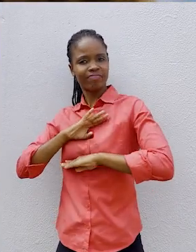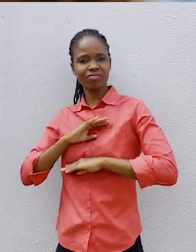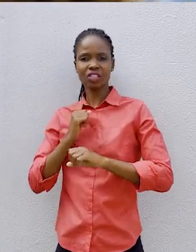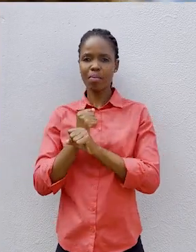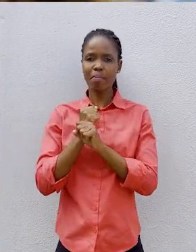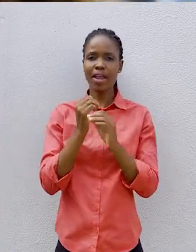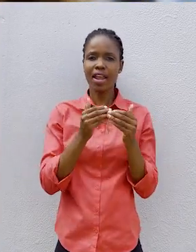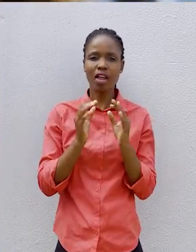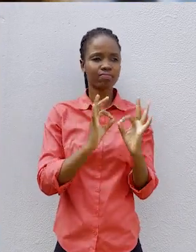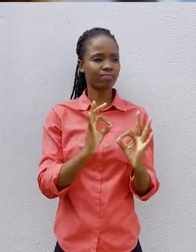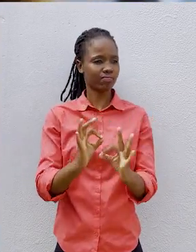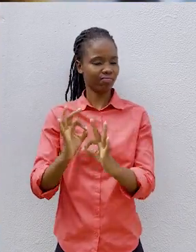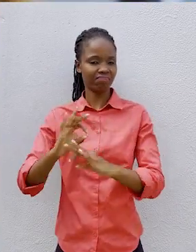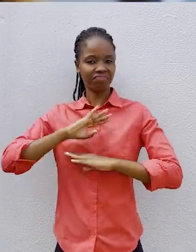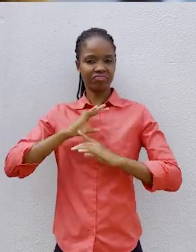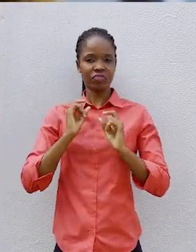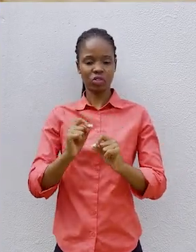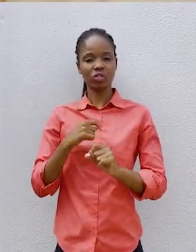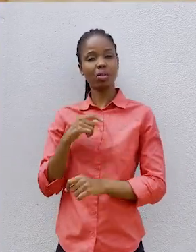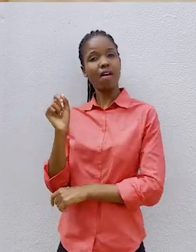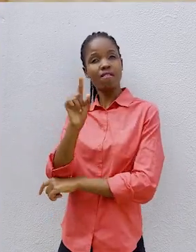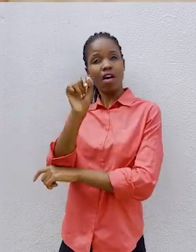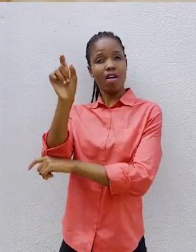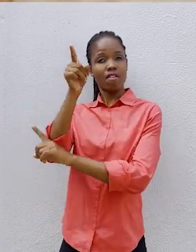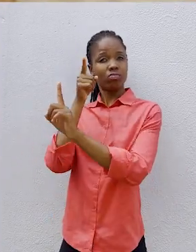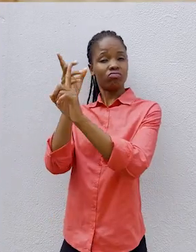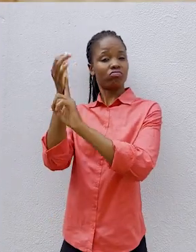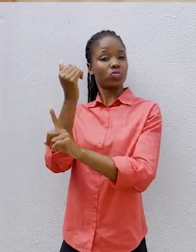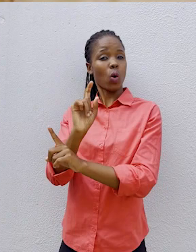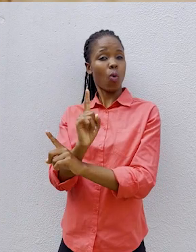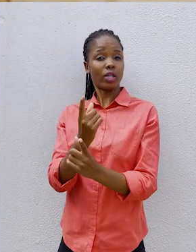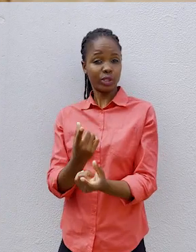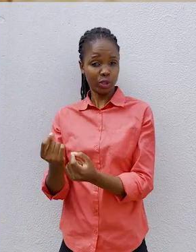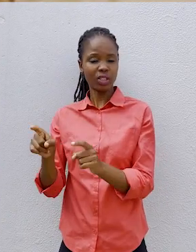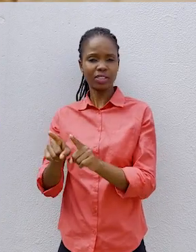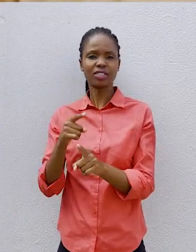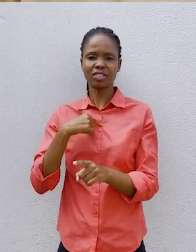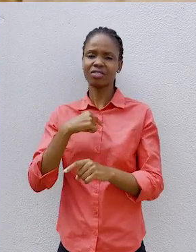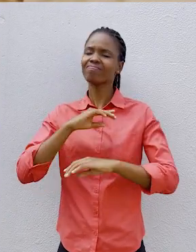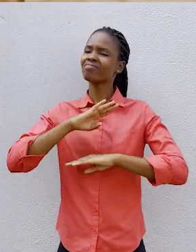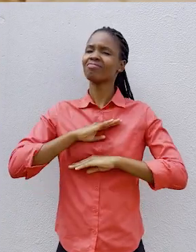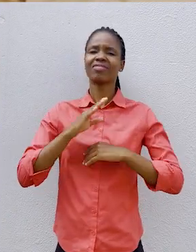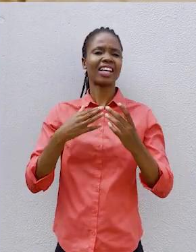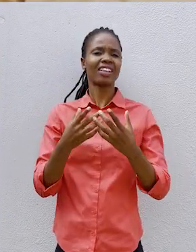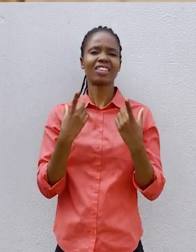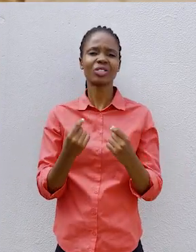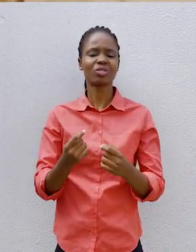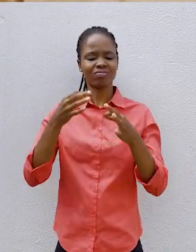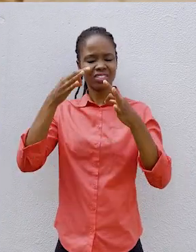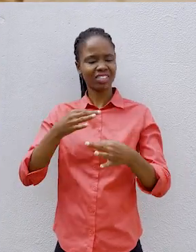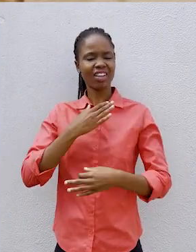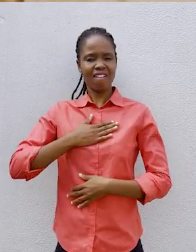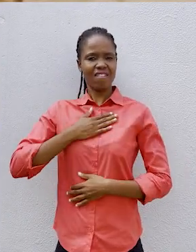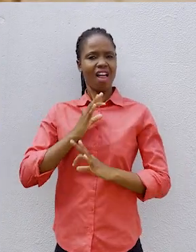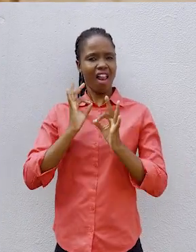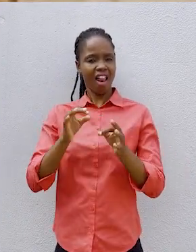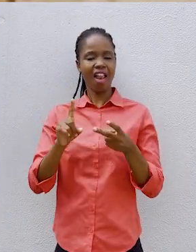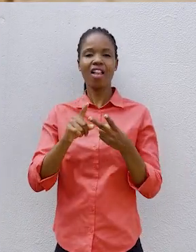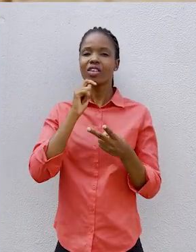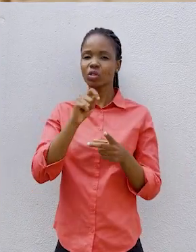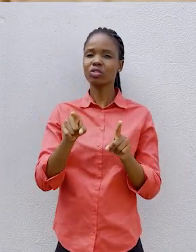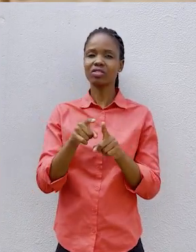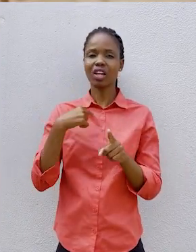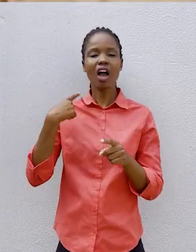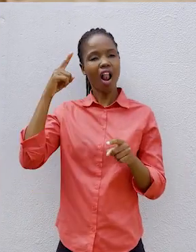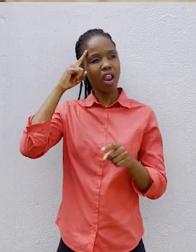know, make sure everything's taken care of, what I need to do. Long term dream is to just feel content whatever I end up doing. I feel like I'm